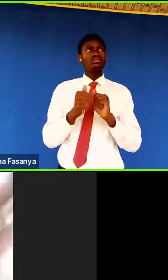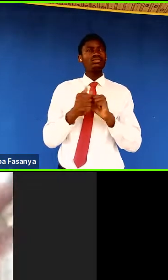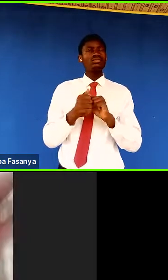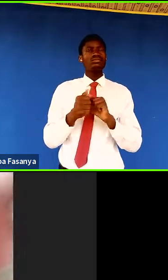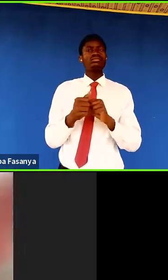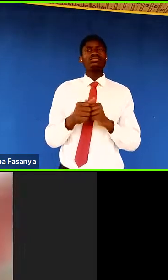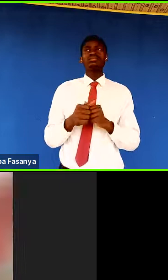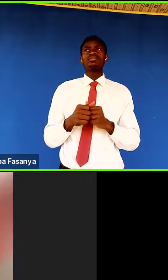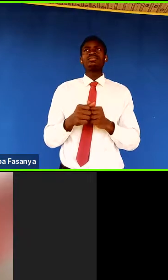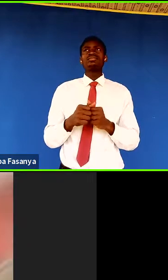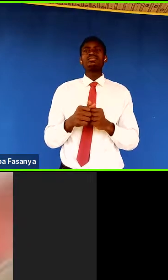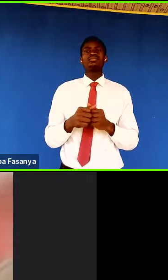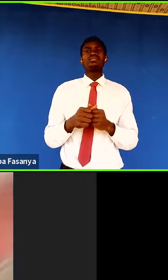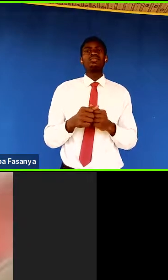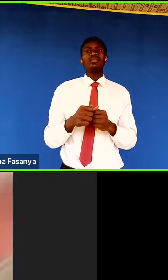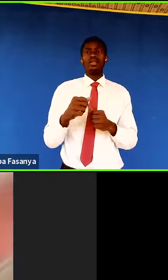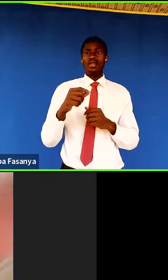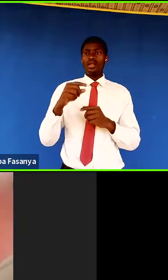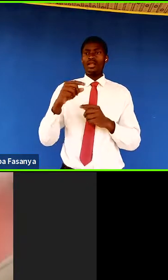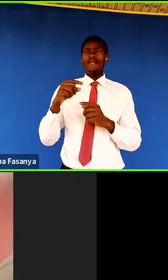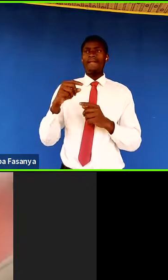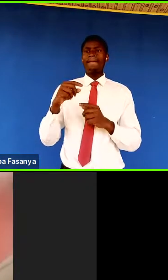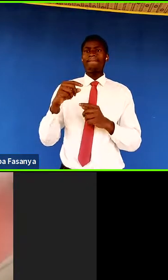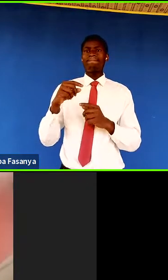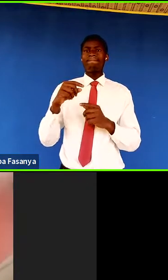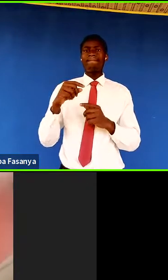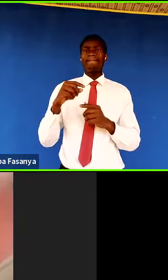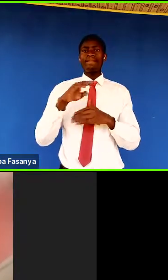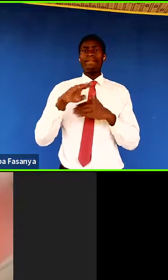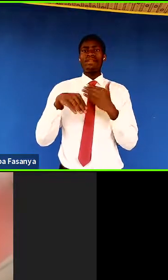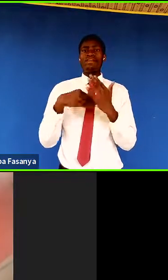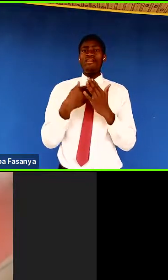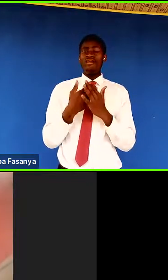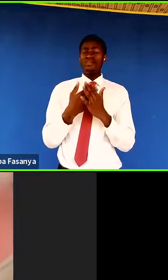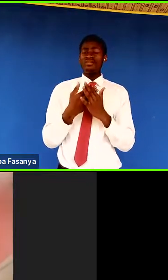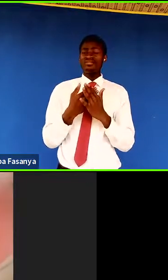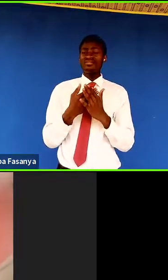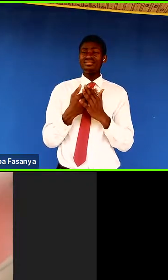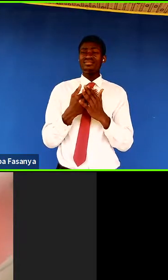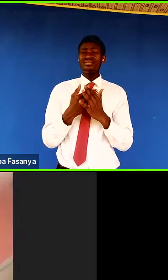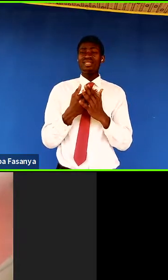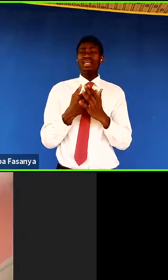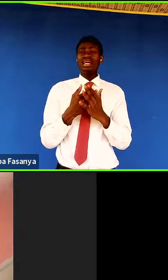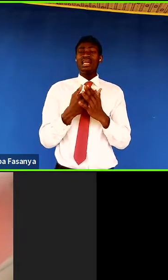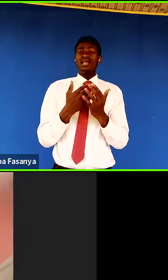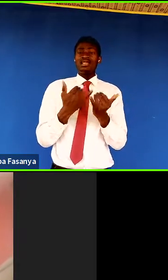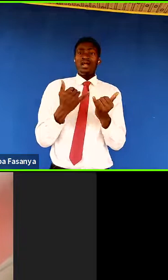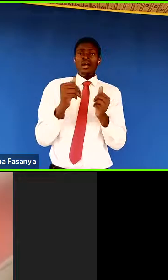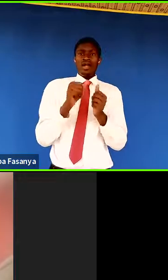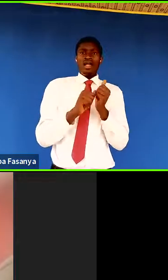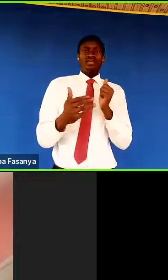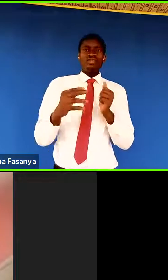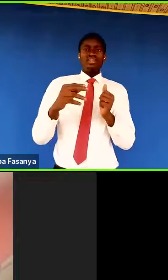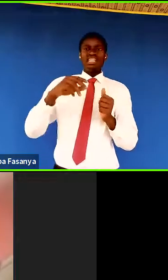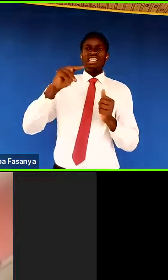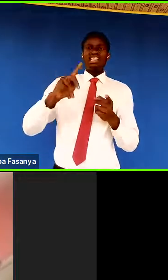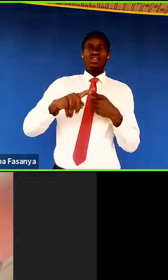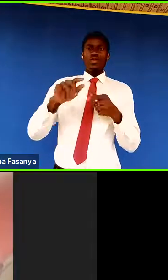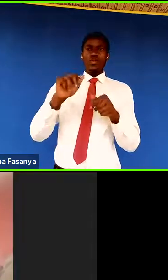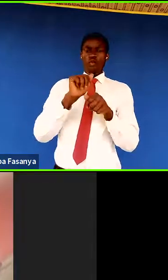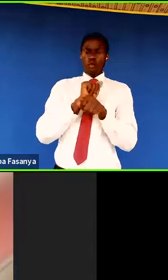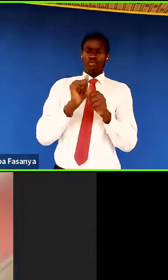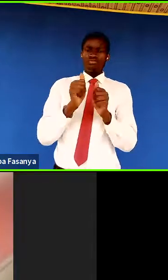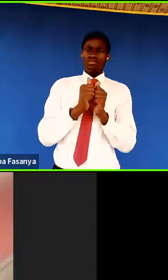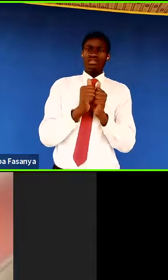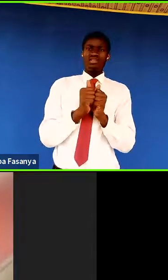See, when we come, all the factors must be understand what I mean. Everything must be working together, and they must be in sync to get it right.